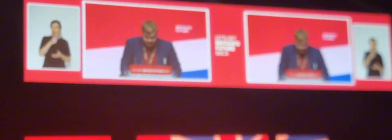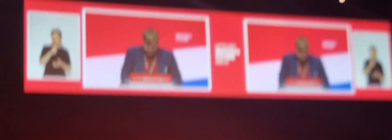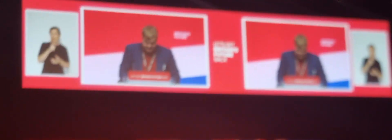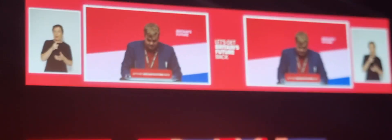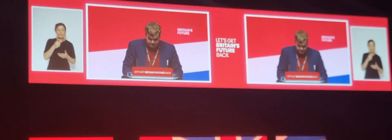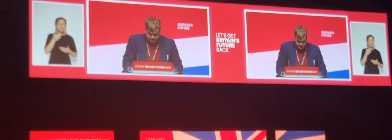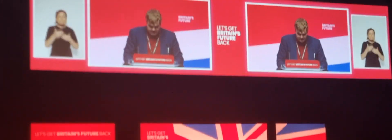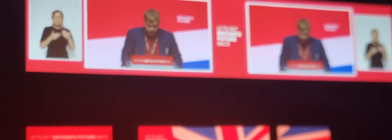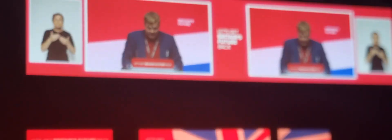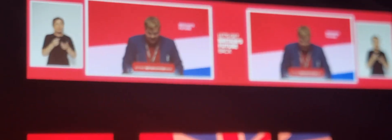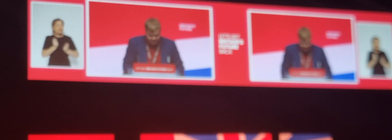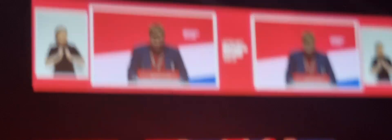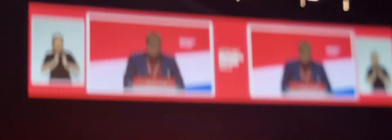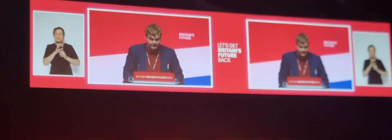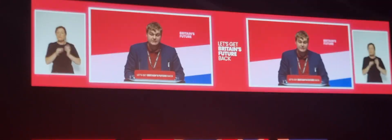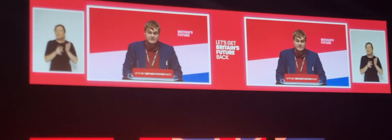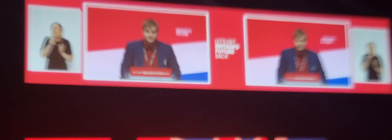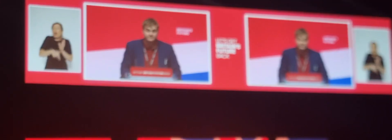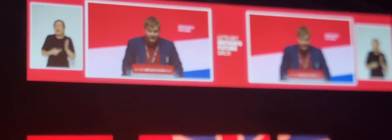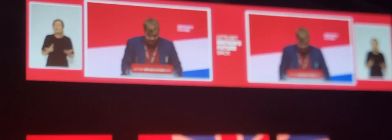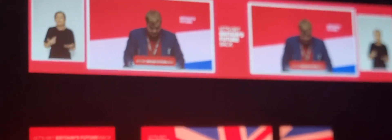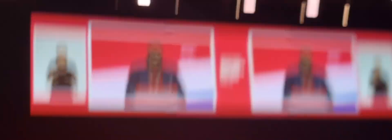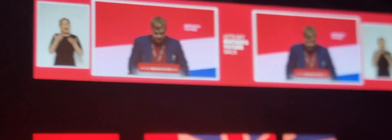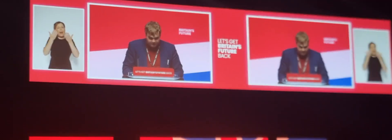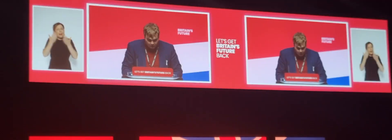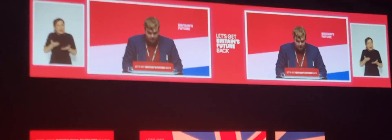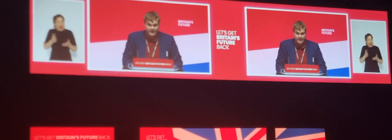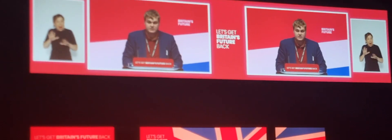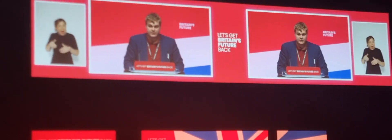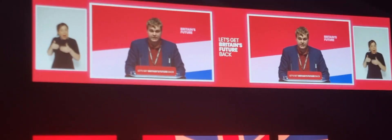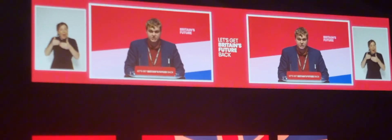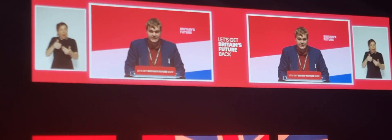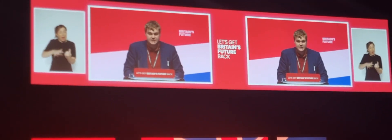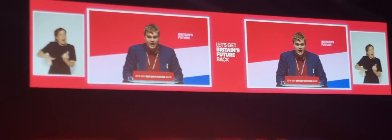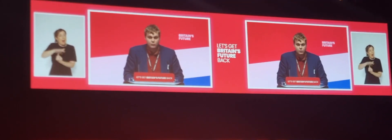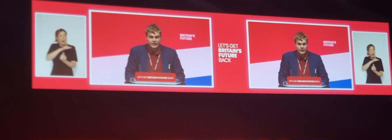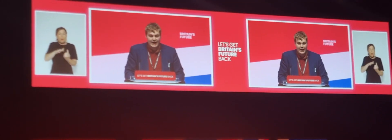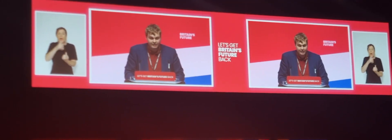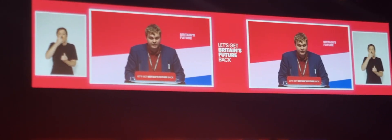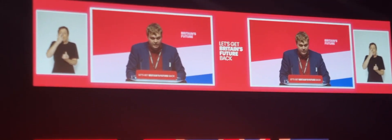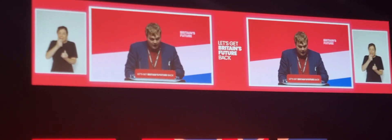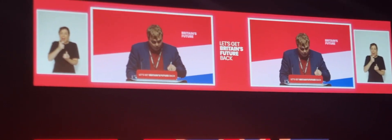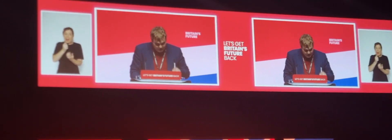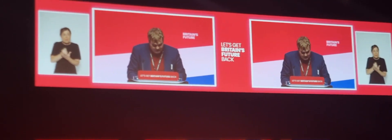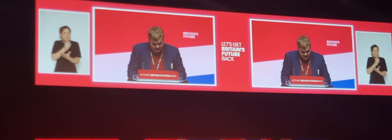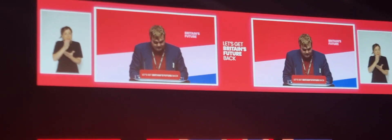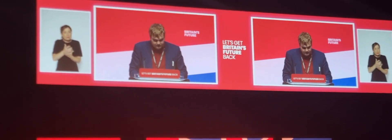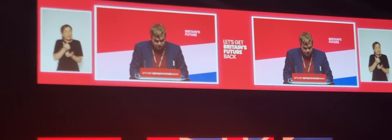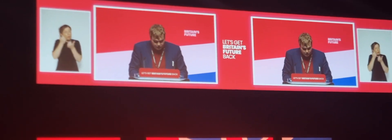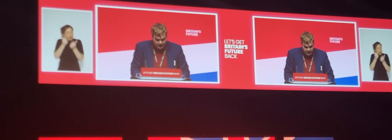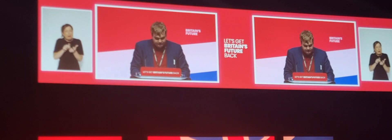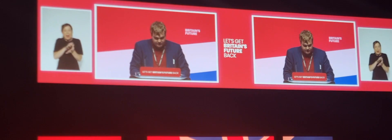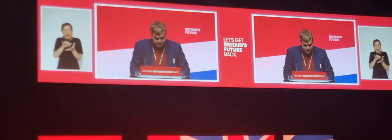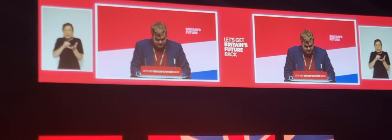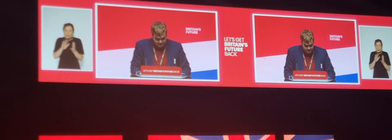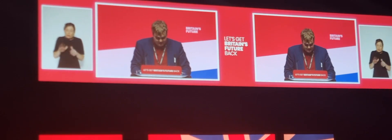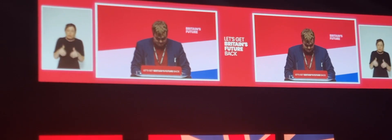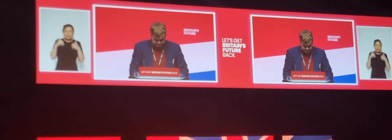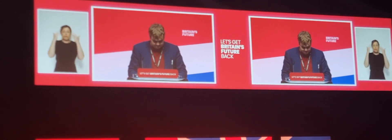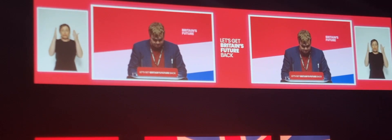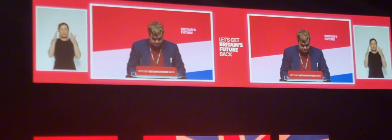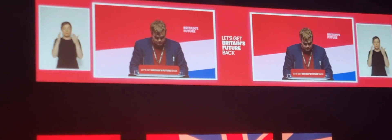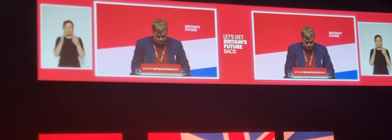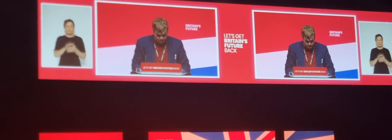we have the technology and we have the capability to fight for a better NHS, and we have and we need the drive to do